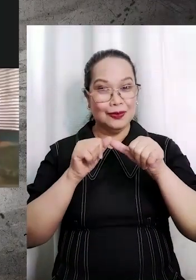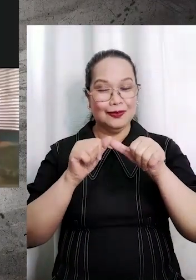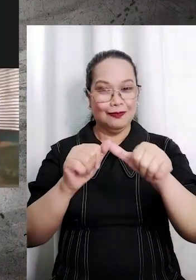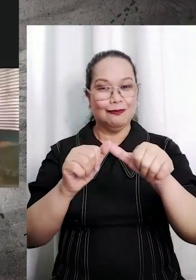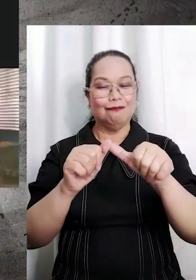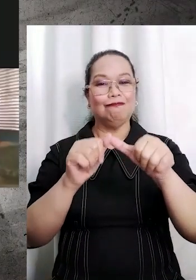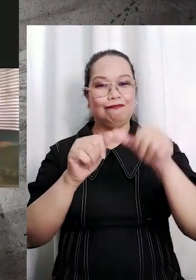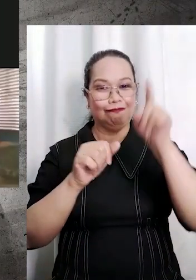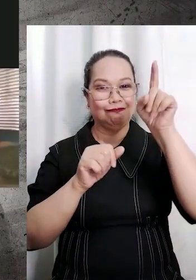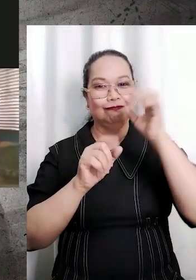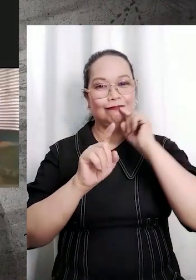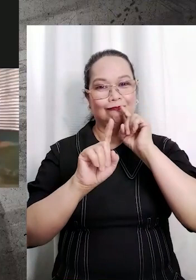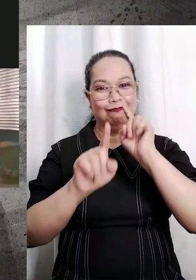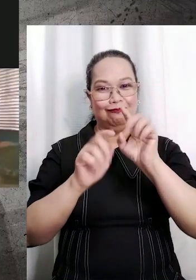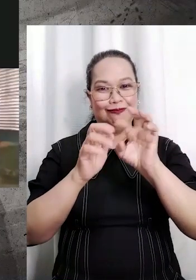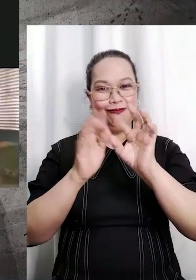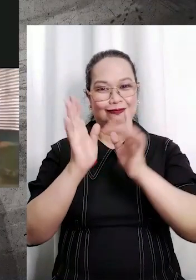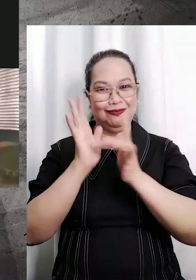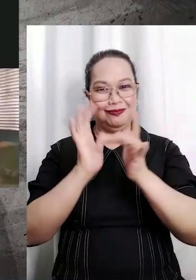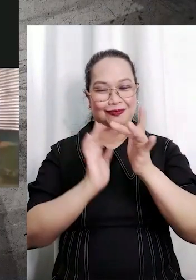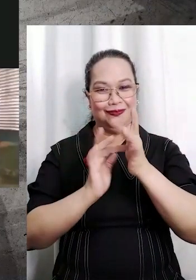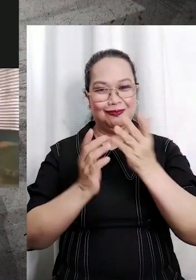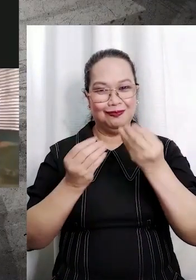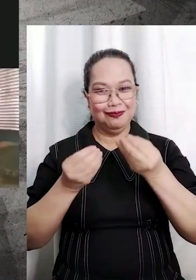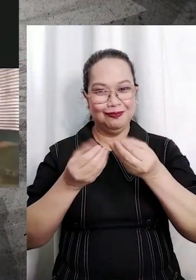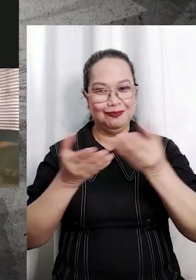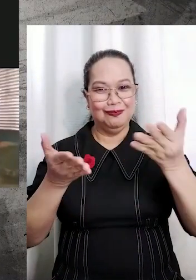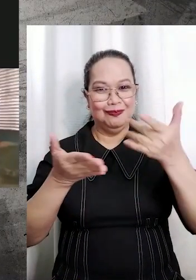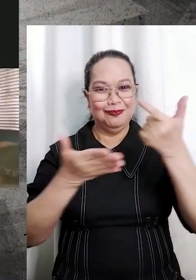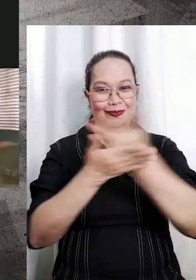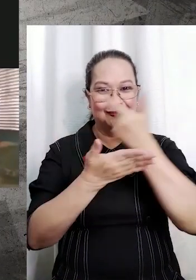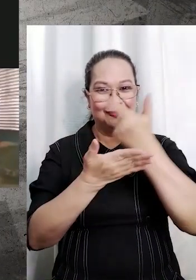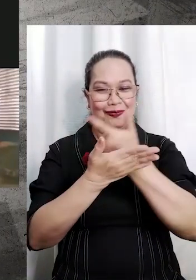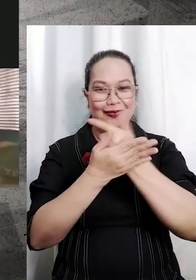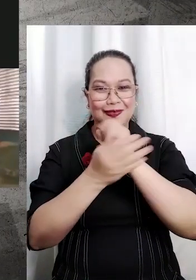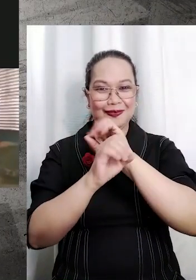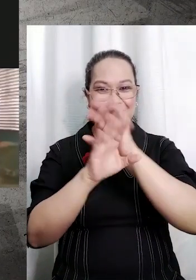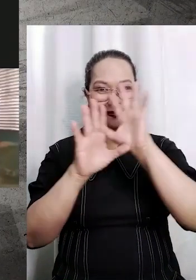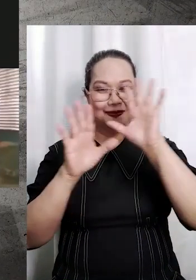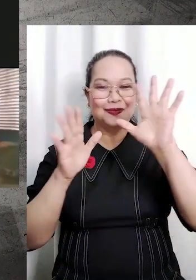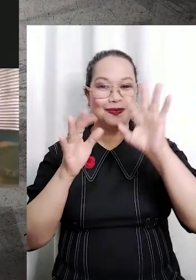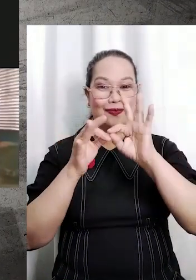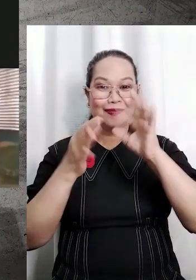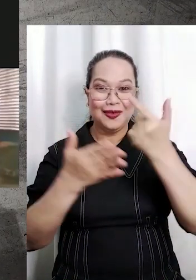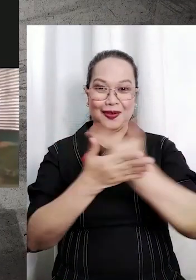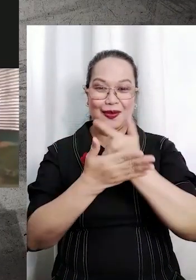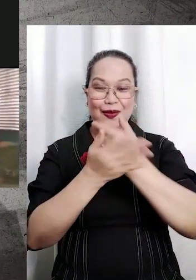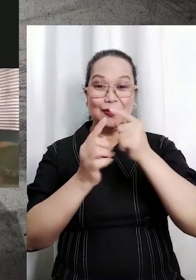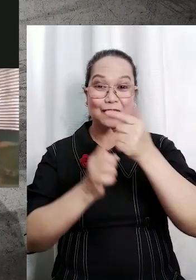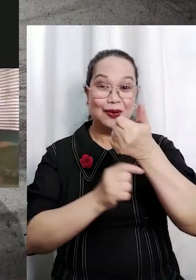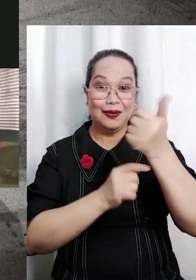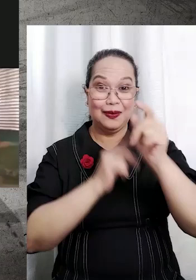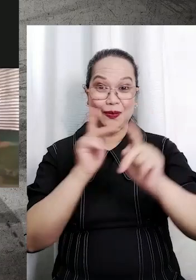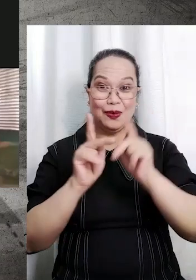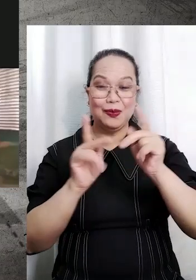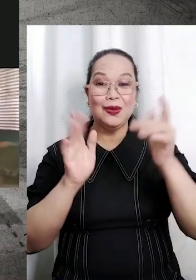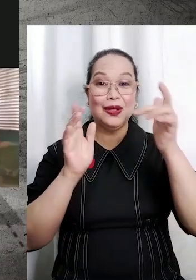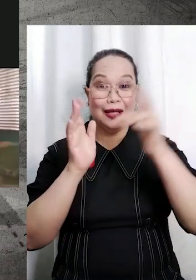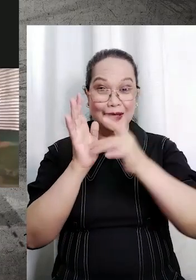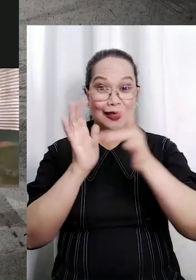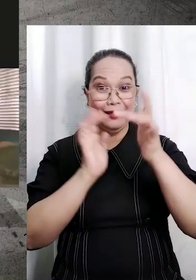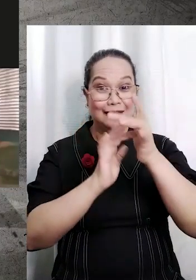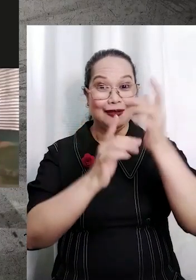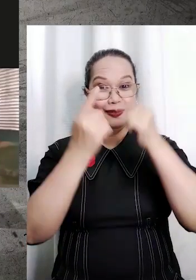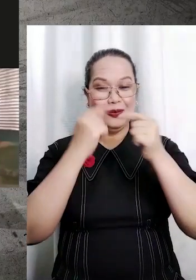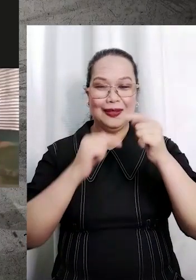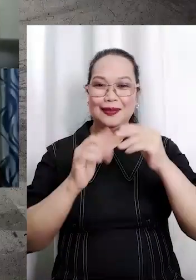to continue on with the call of Jesus in bringing the good news, the light of the good news to others